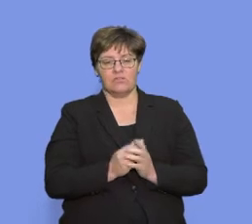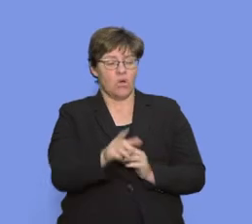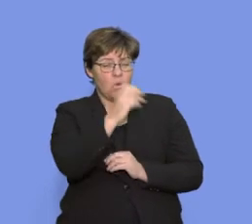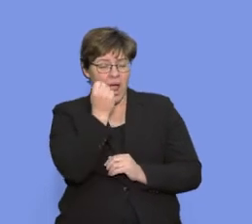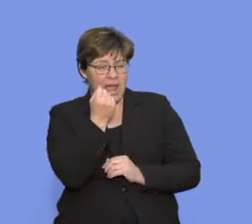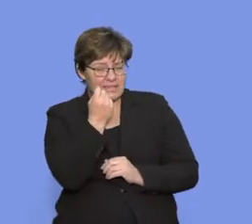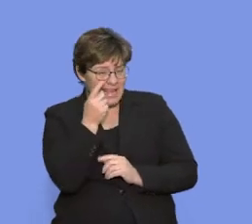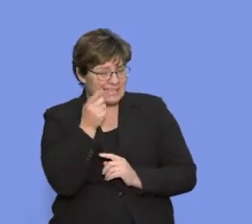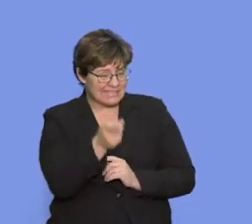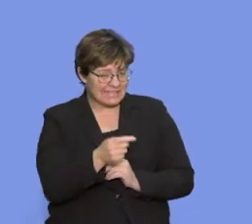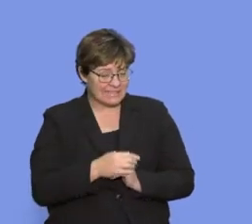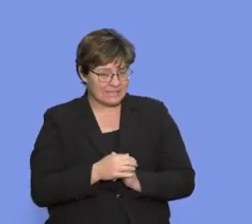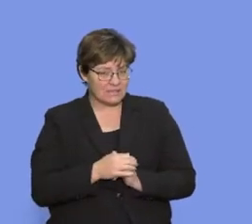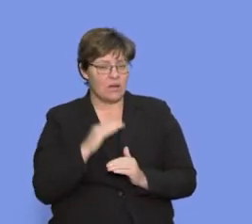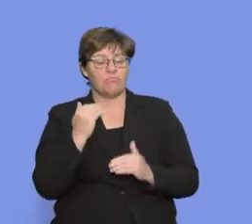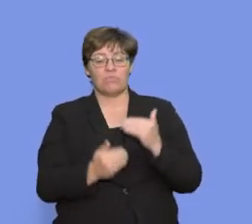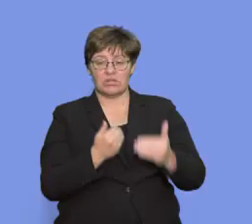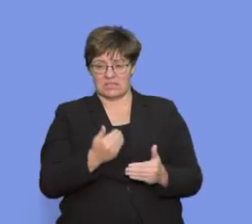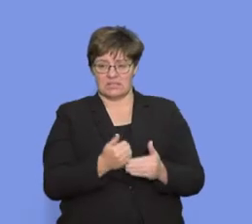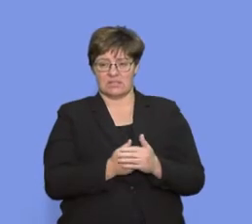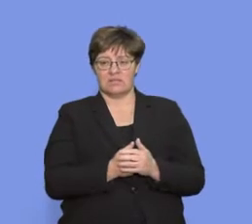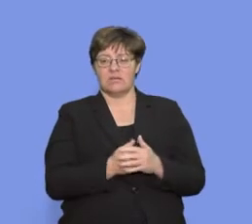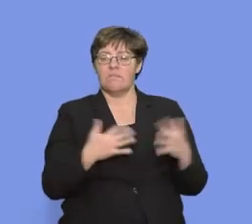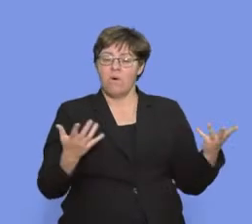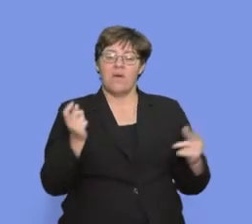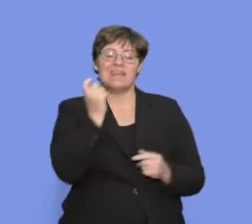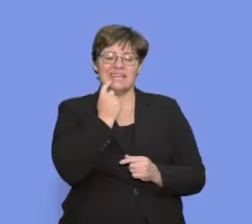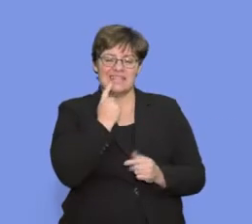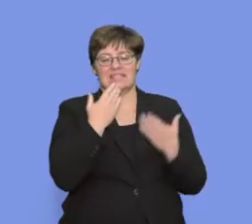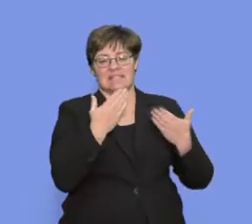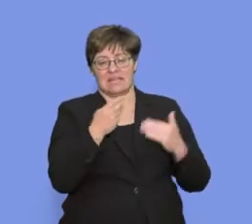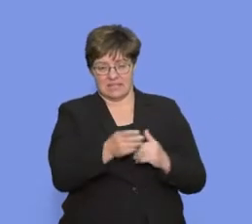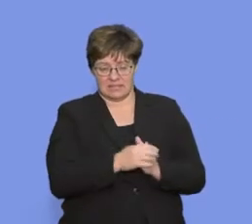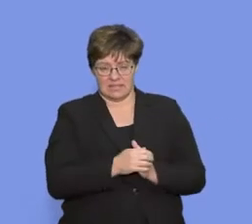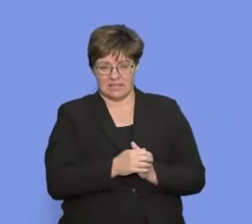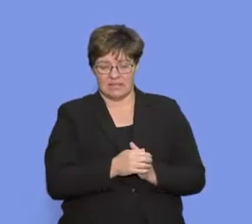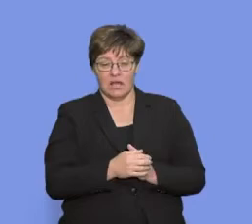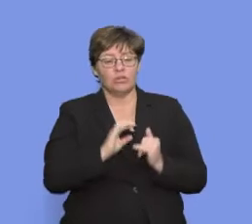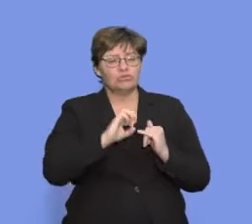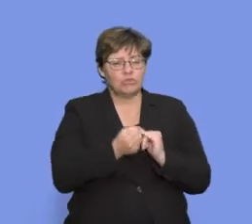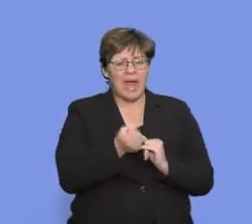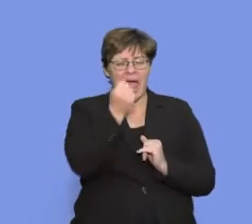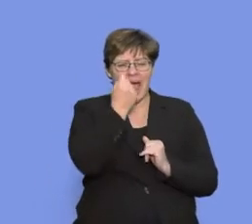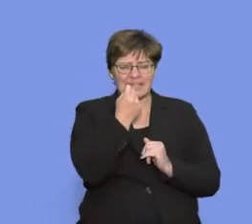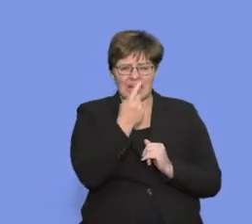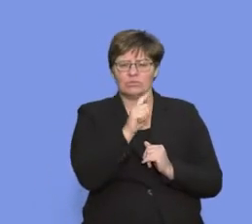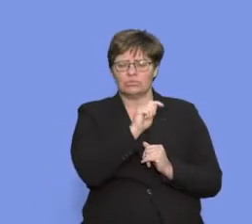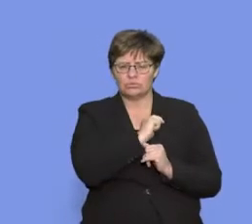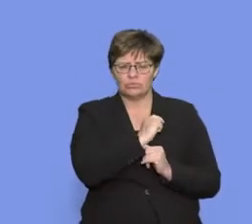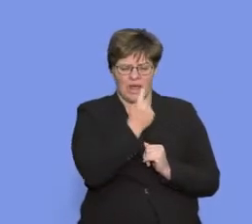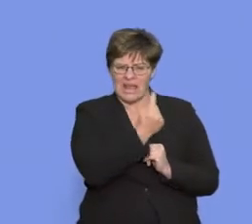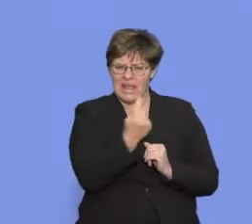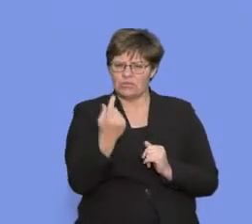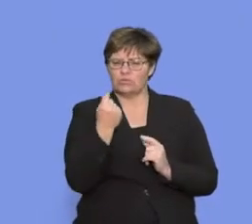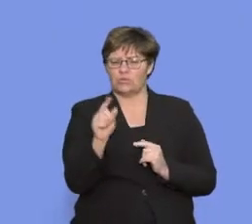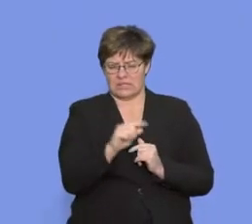if you understand this process, it will be easier to study it. So try and understand really what each one